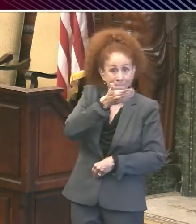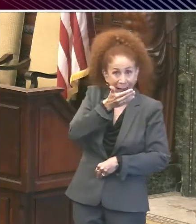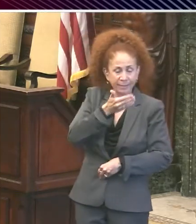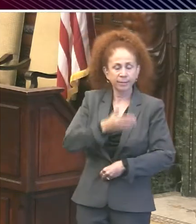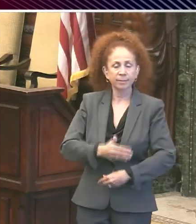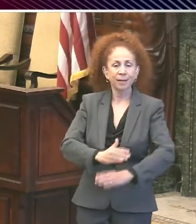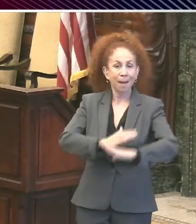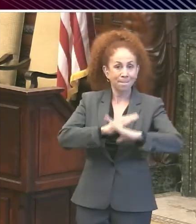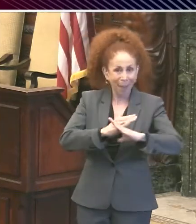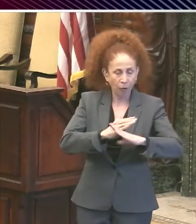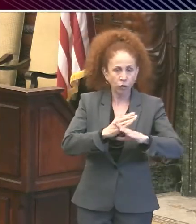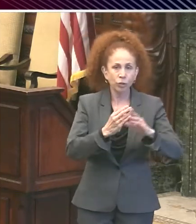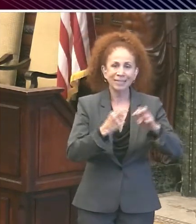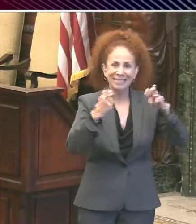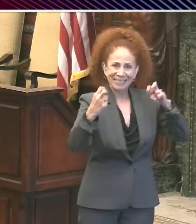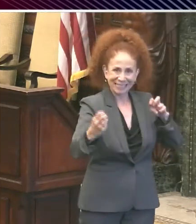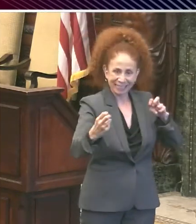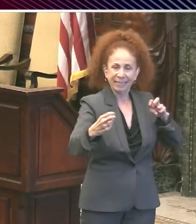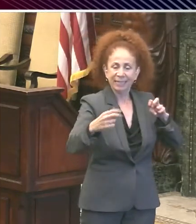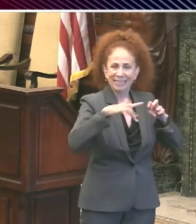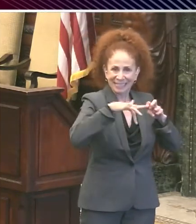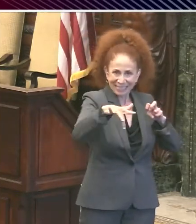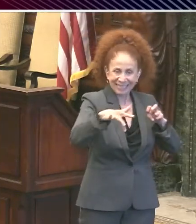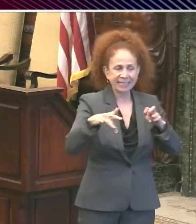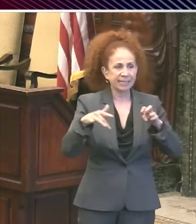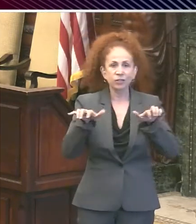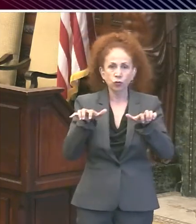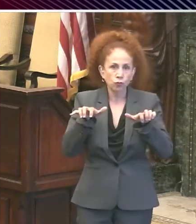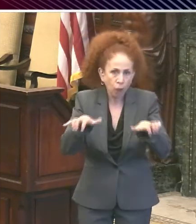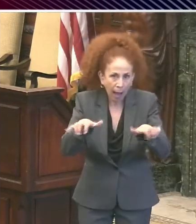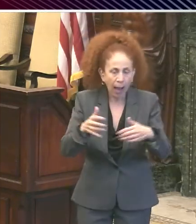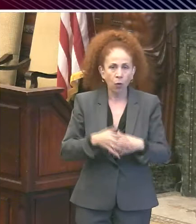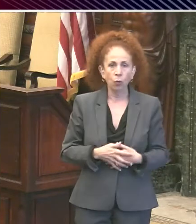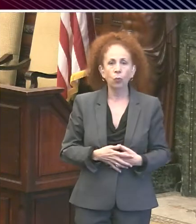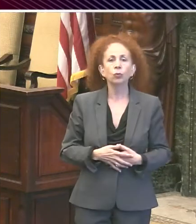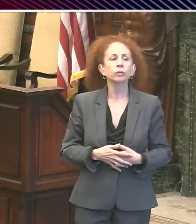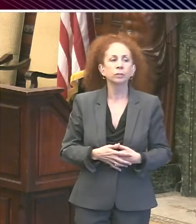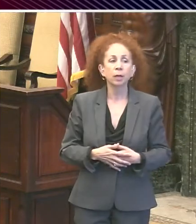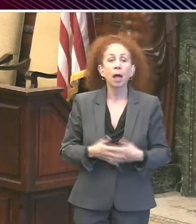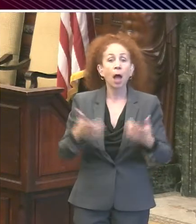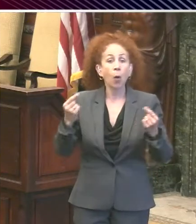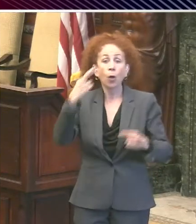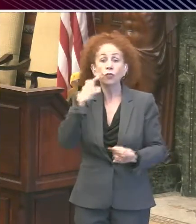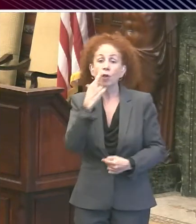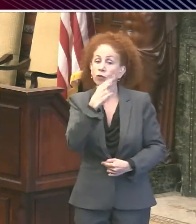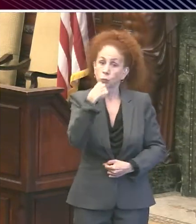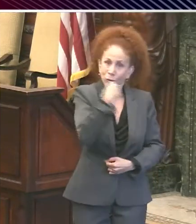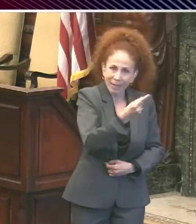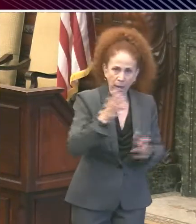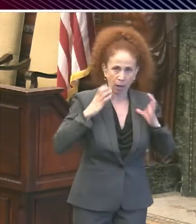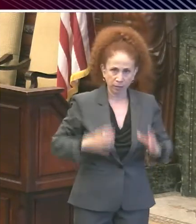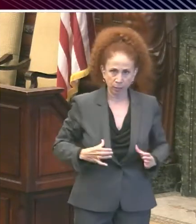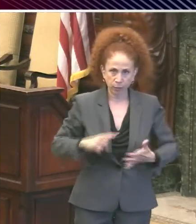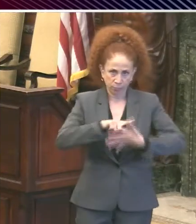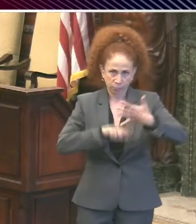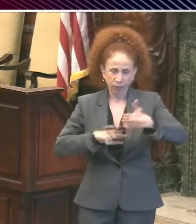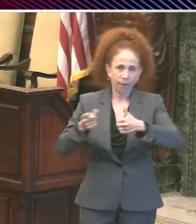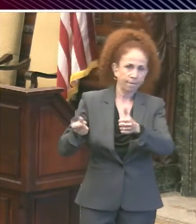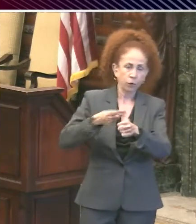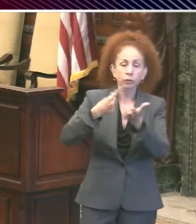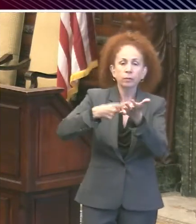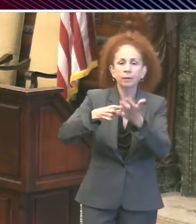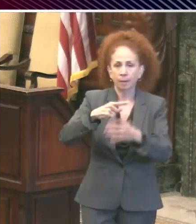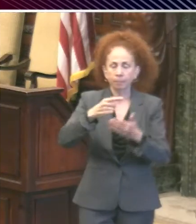barriers, distancing of customers, crowds, as well as what restaurants need to communicate to people. So first on masks.